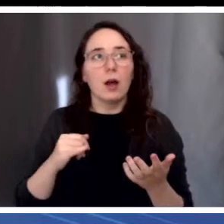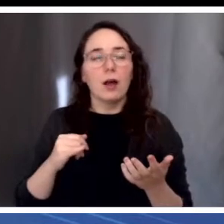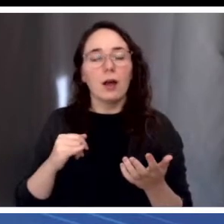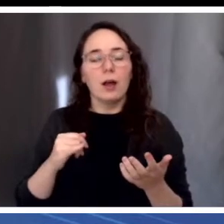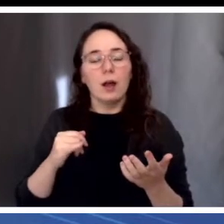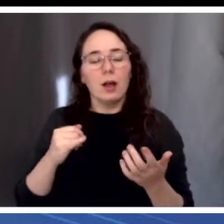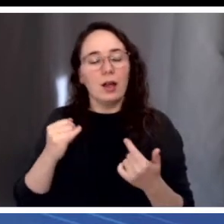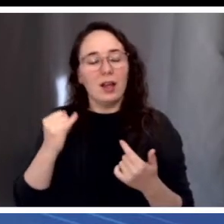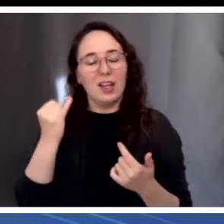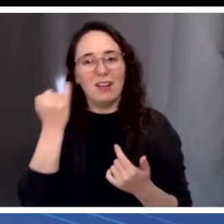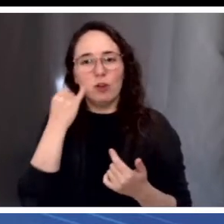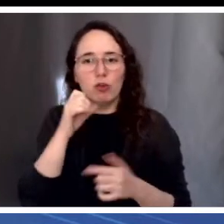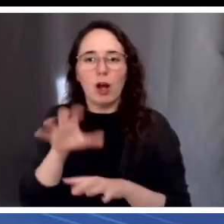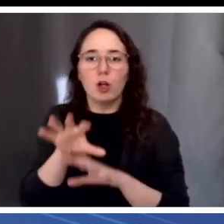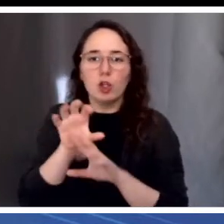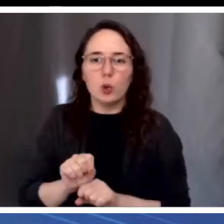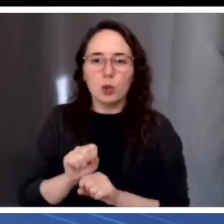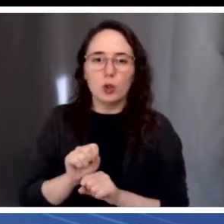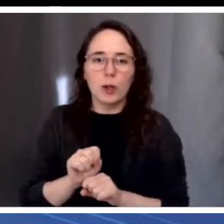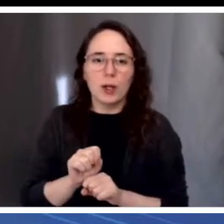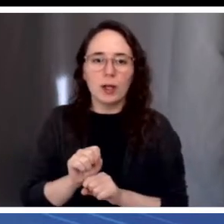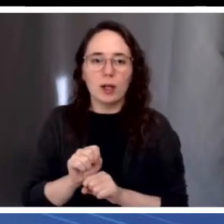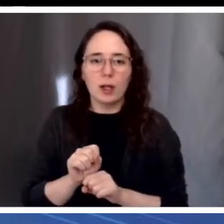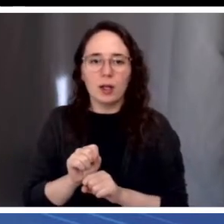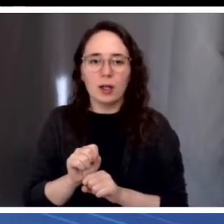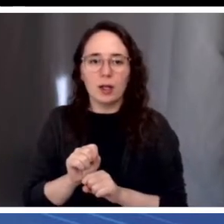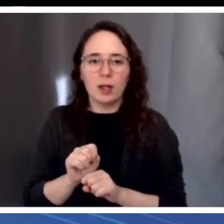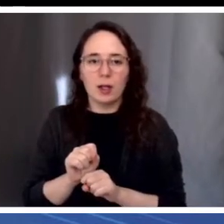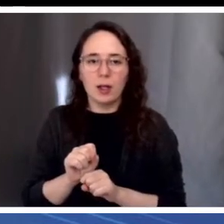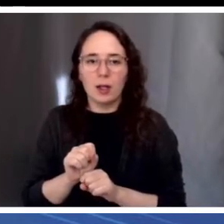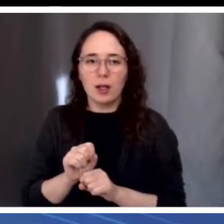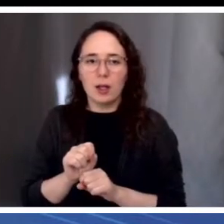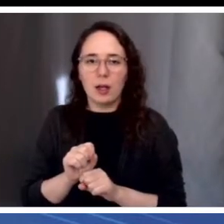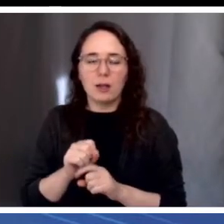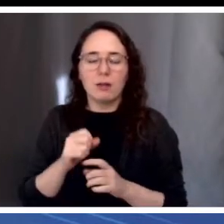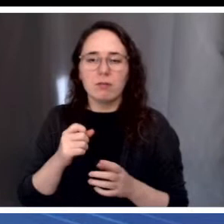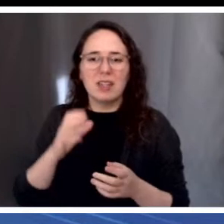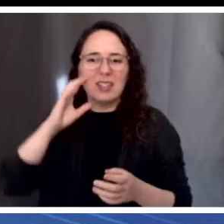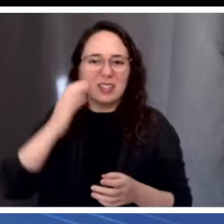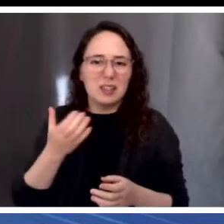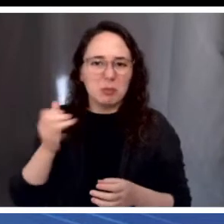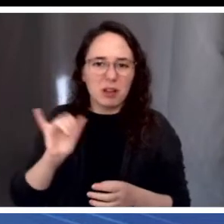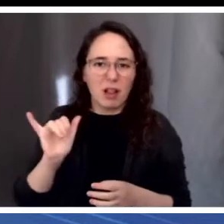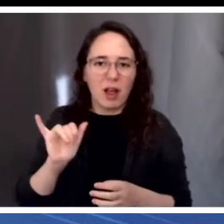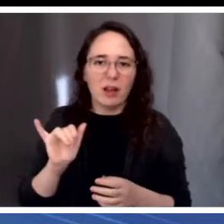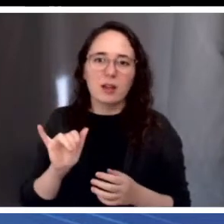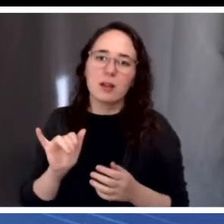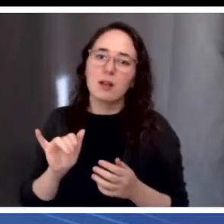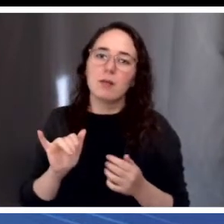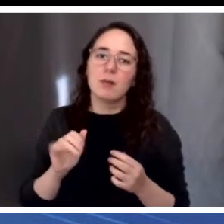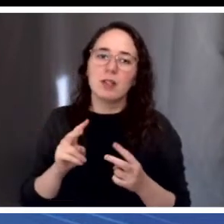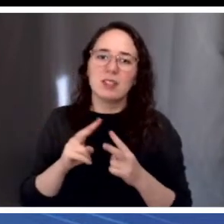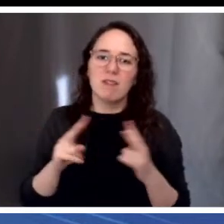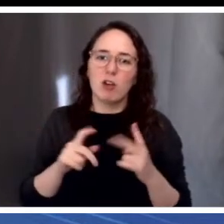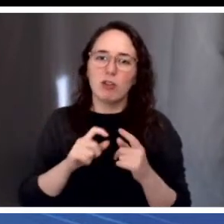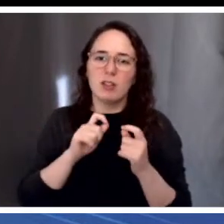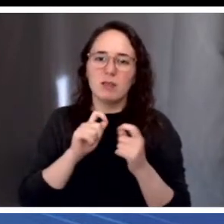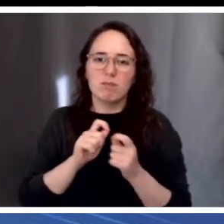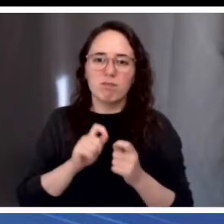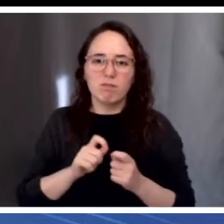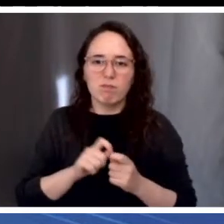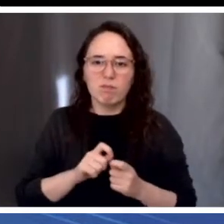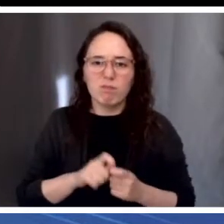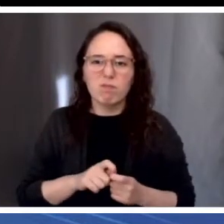it's just kind of this like rote kind of, you know, mechanical, like really sterile description of what's happening on the screen,